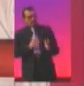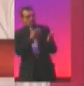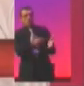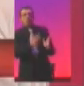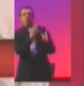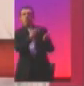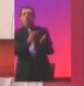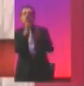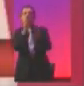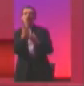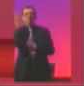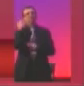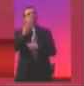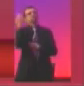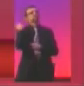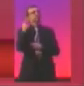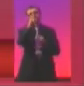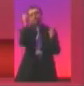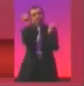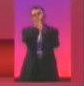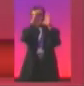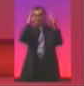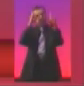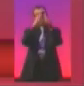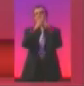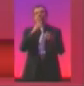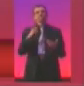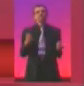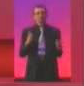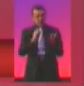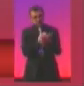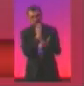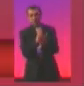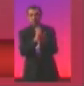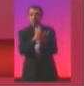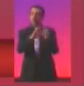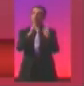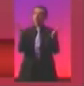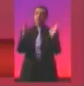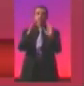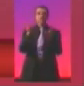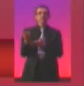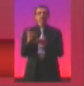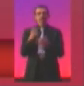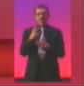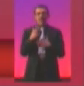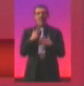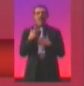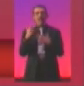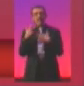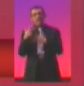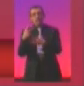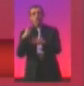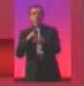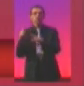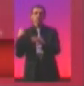people something that you couldn't have dreamed of before, guarantees in our public services. The 18-week waiting list guarantee,